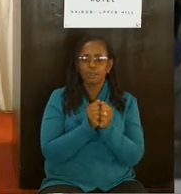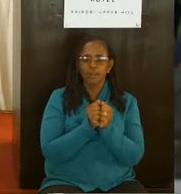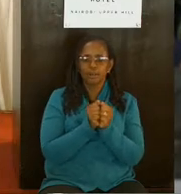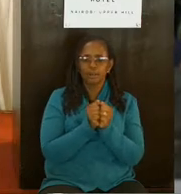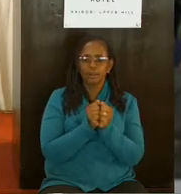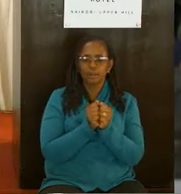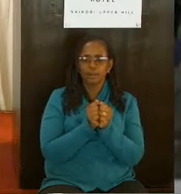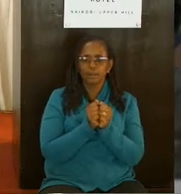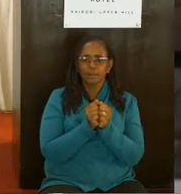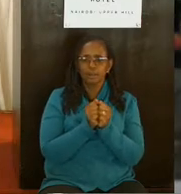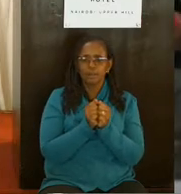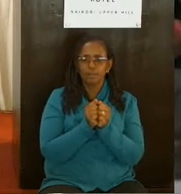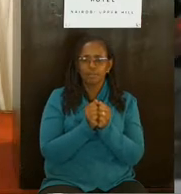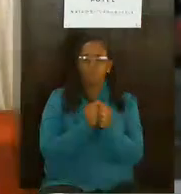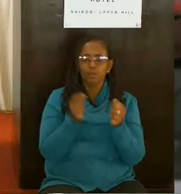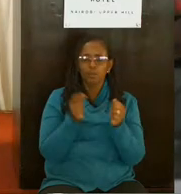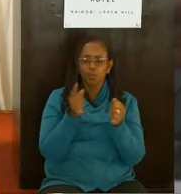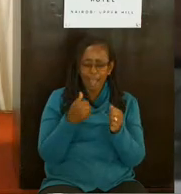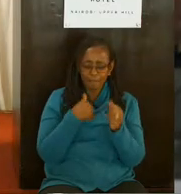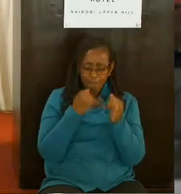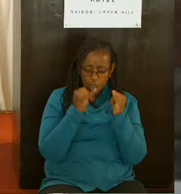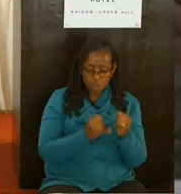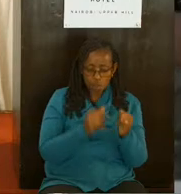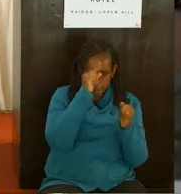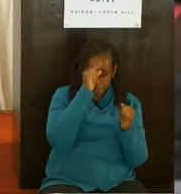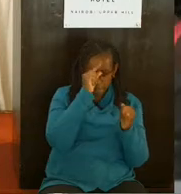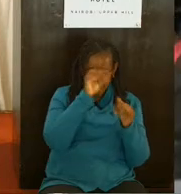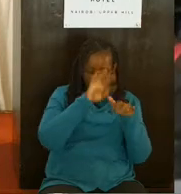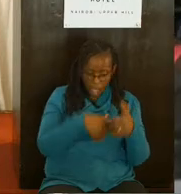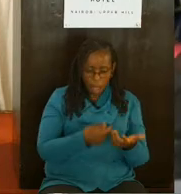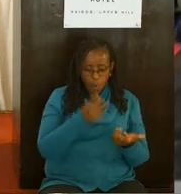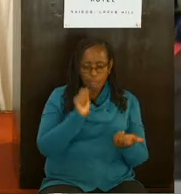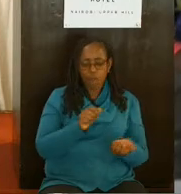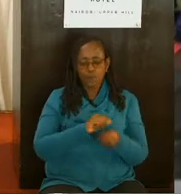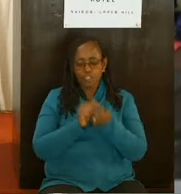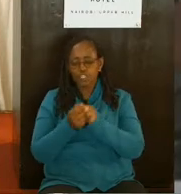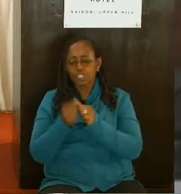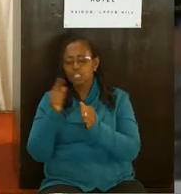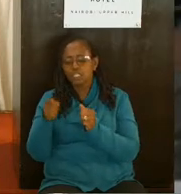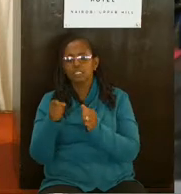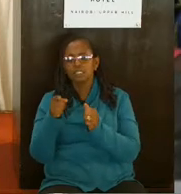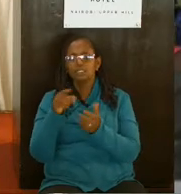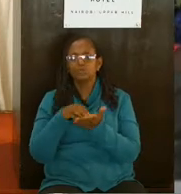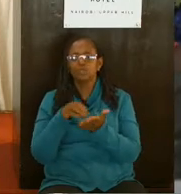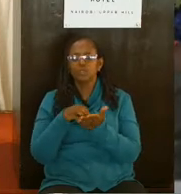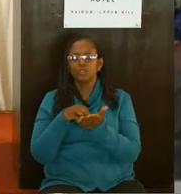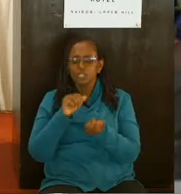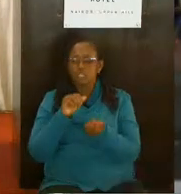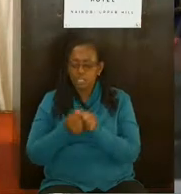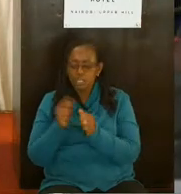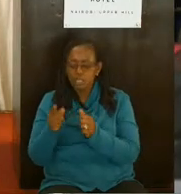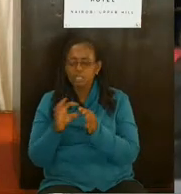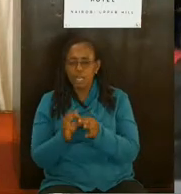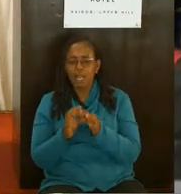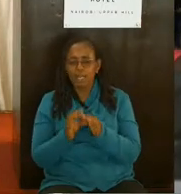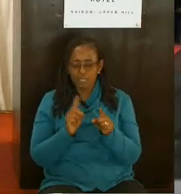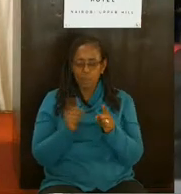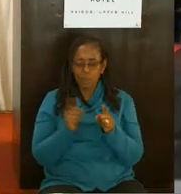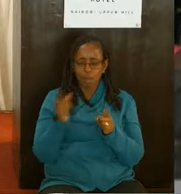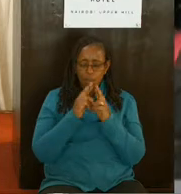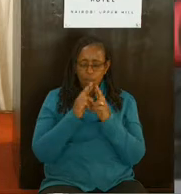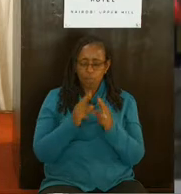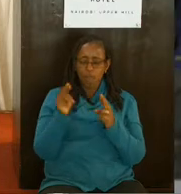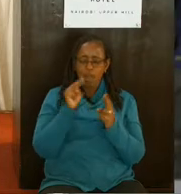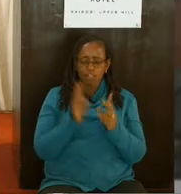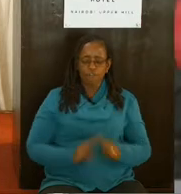and uh we have a new regime how can we change uh that particular Trend and culture around the reporting of national values and